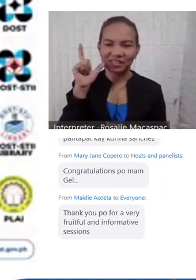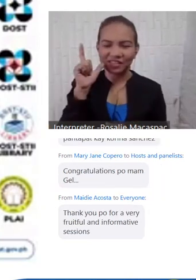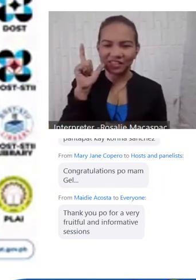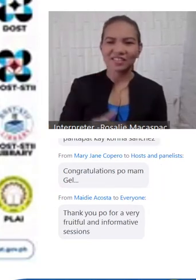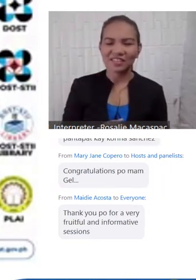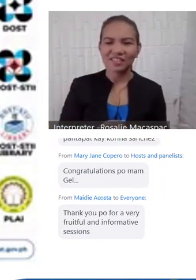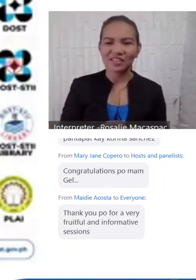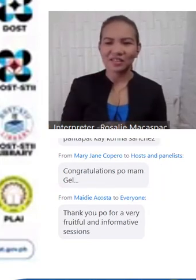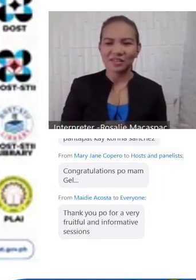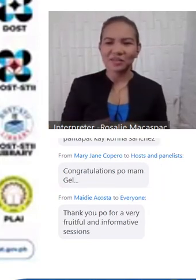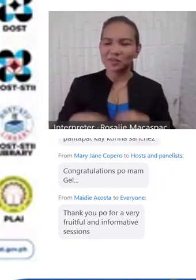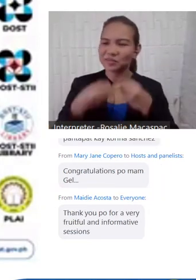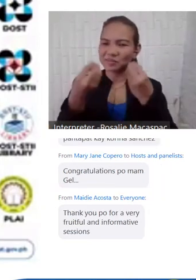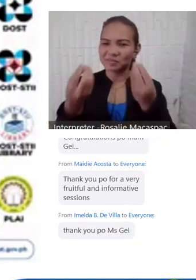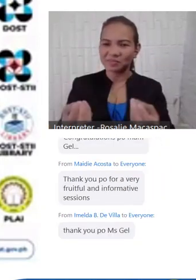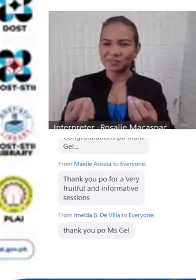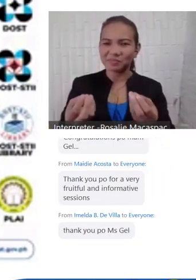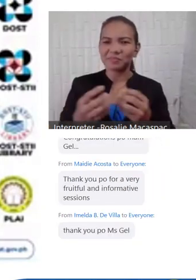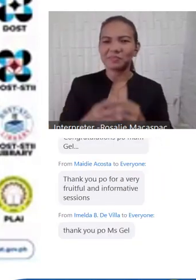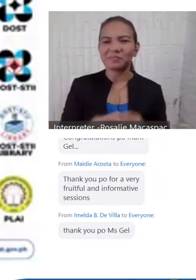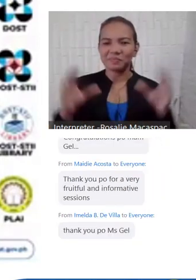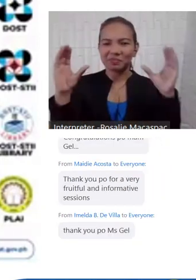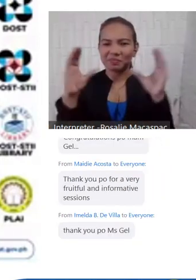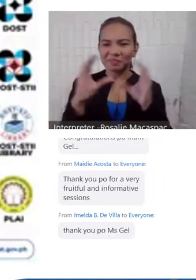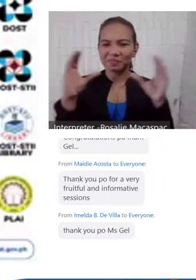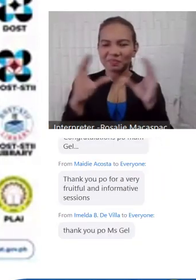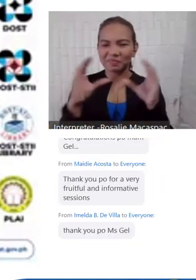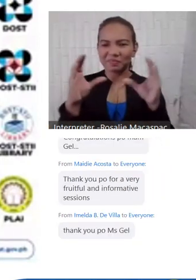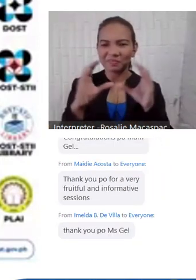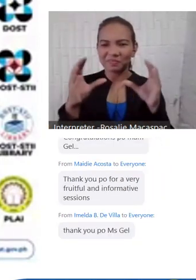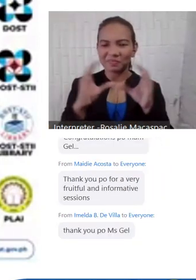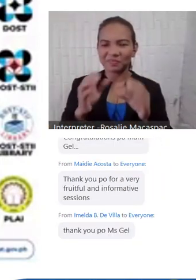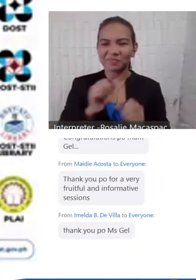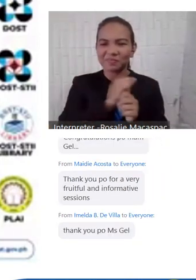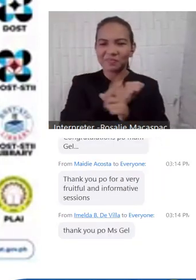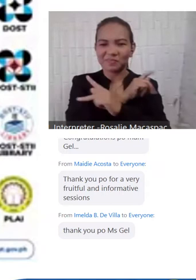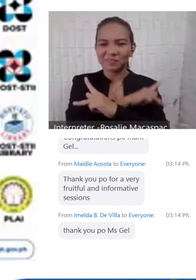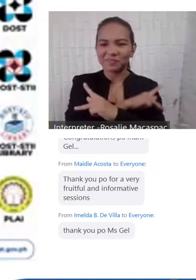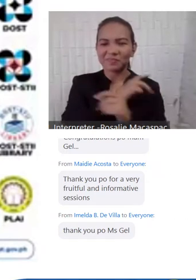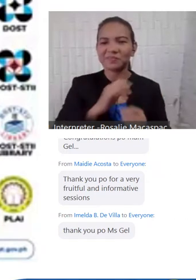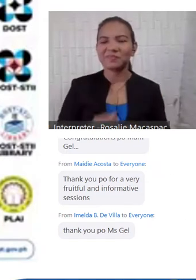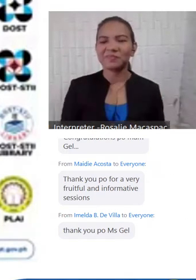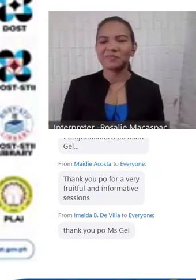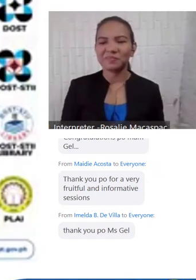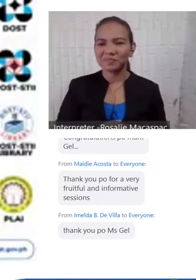ibigay ang kanilang Certificate of Appreciation.